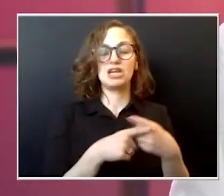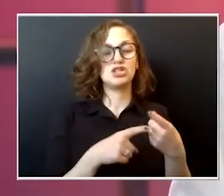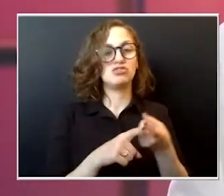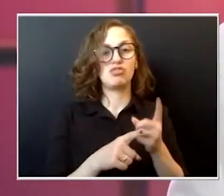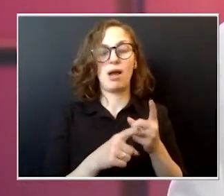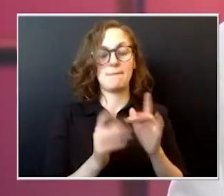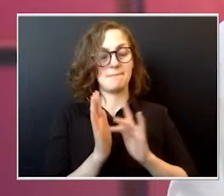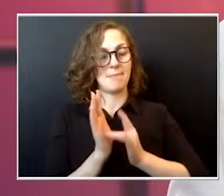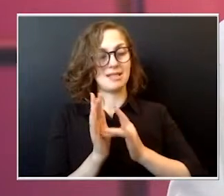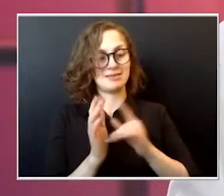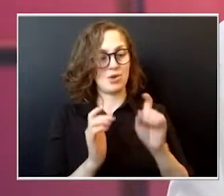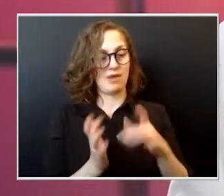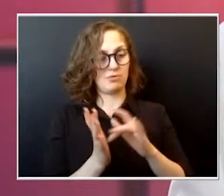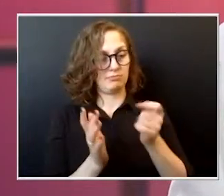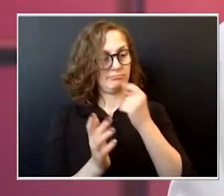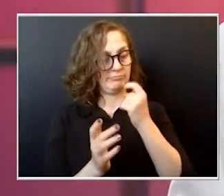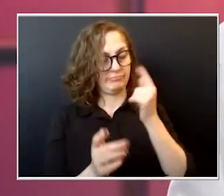a